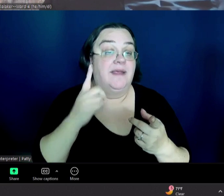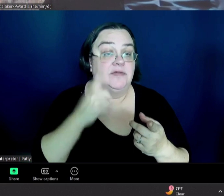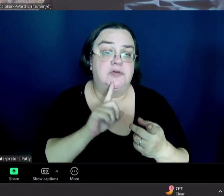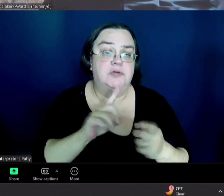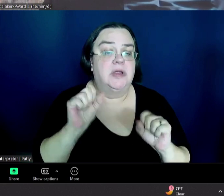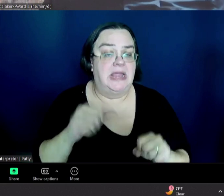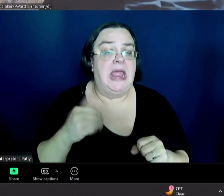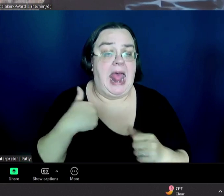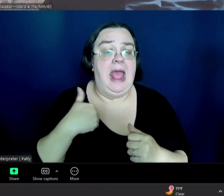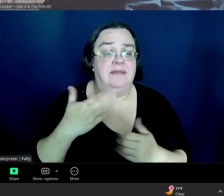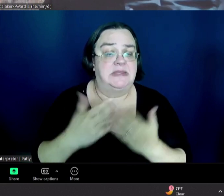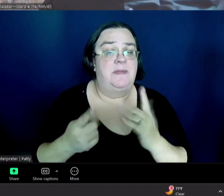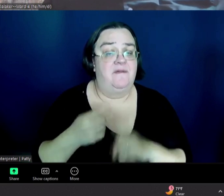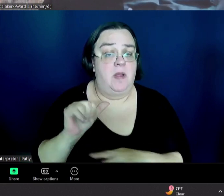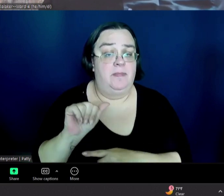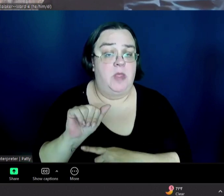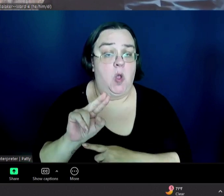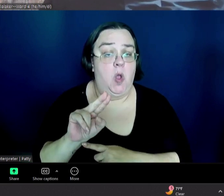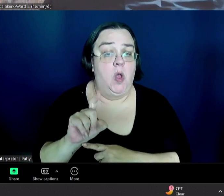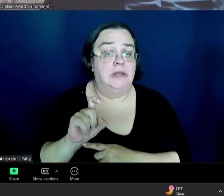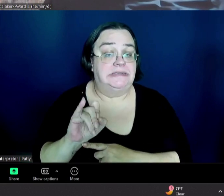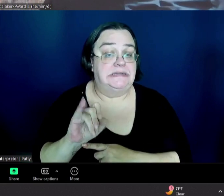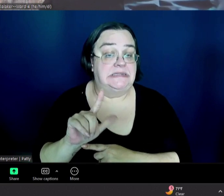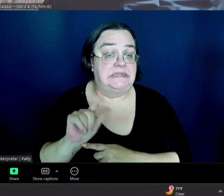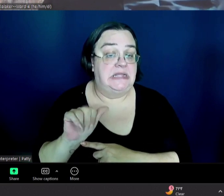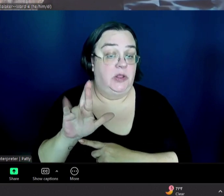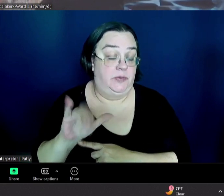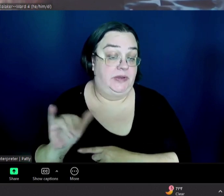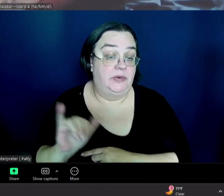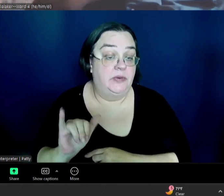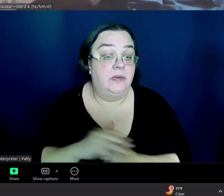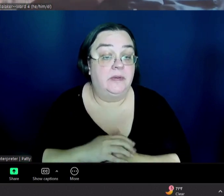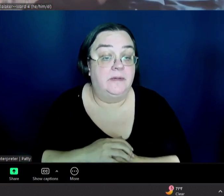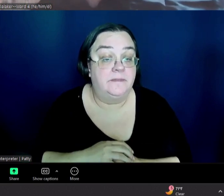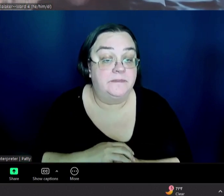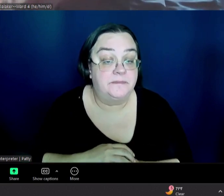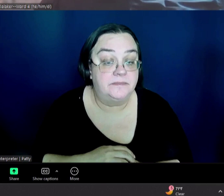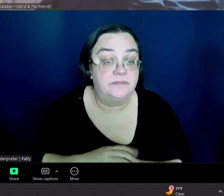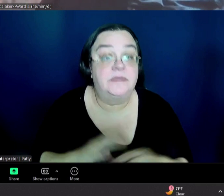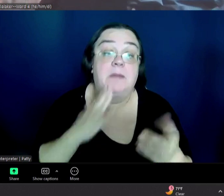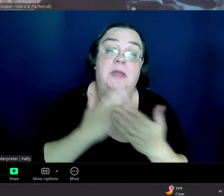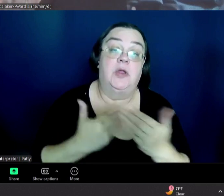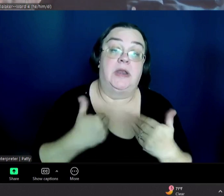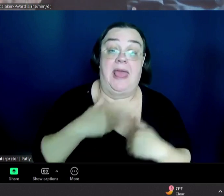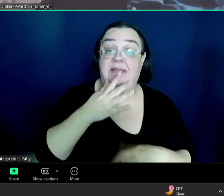auxiliary. That would be great. That'd be easy. Good to have a lady. Councilmember Gallagher.